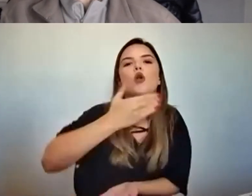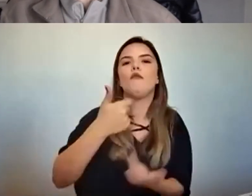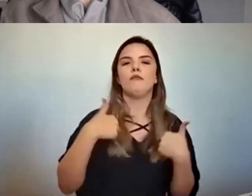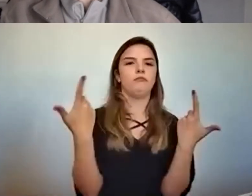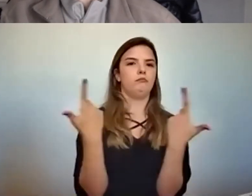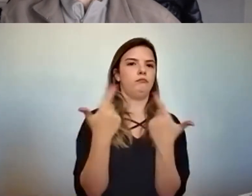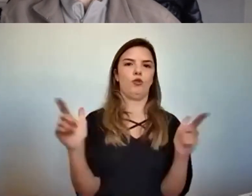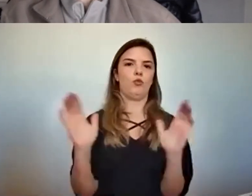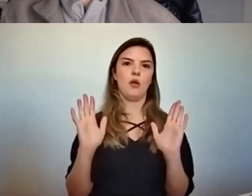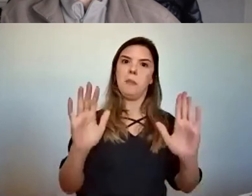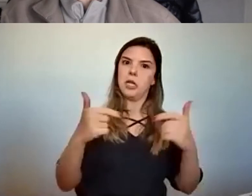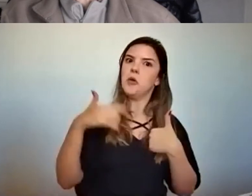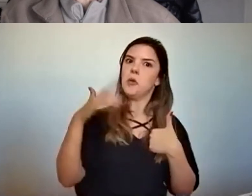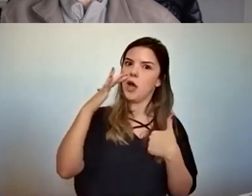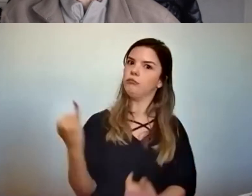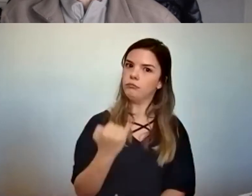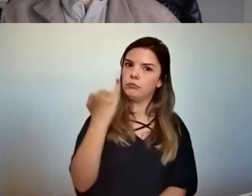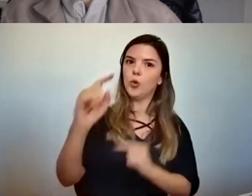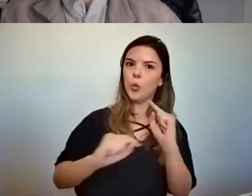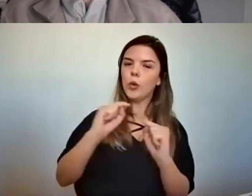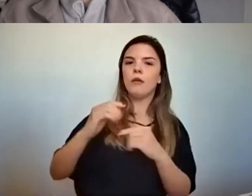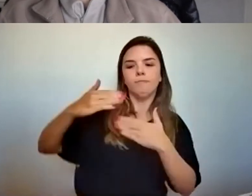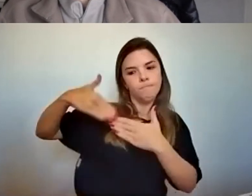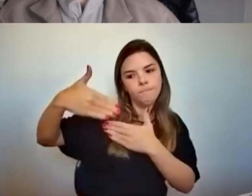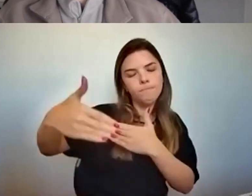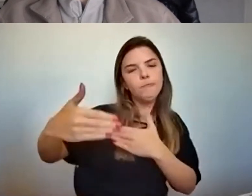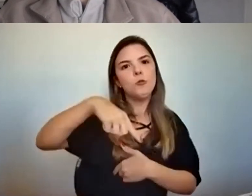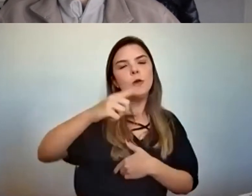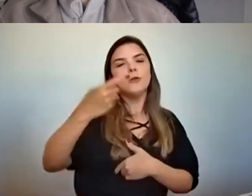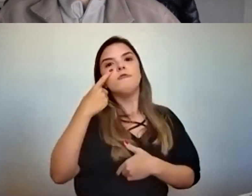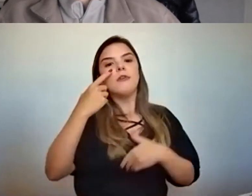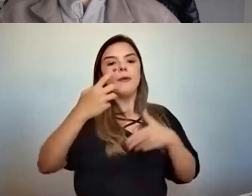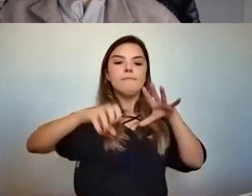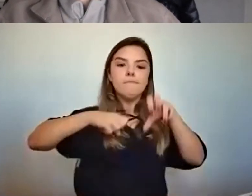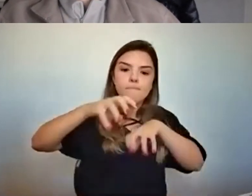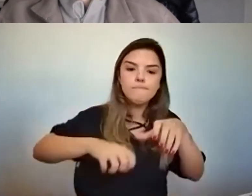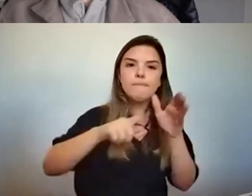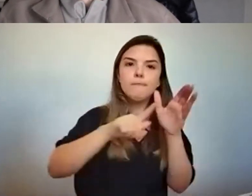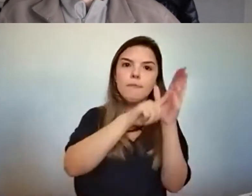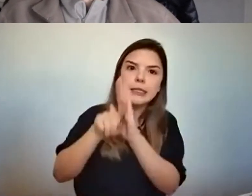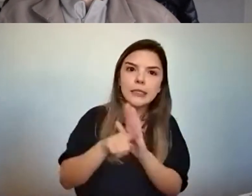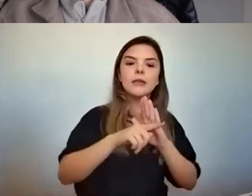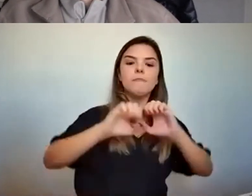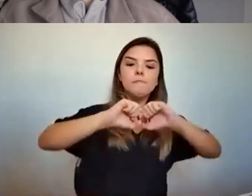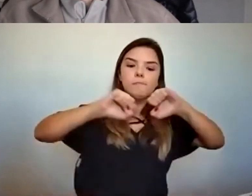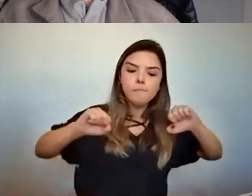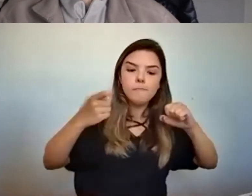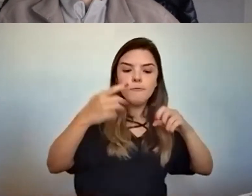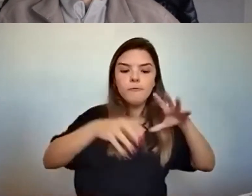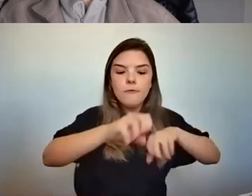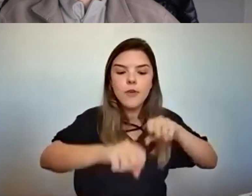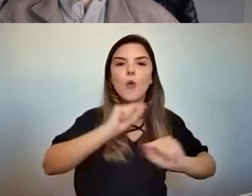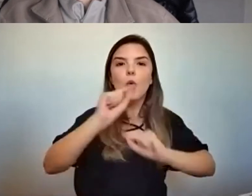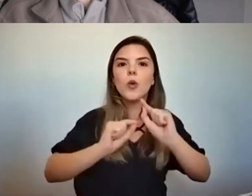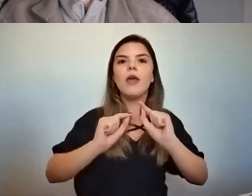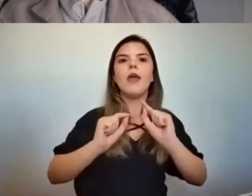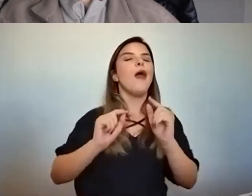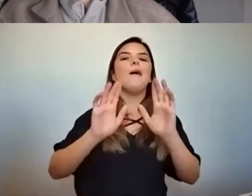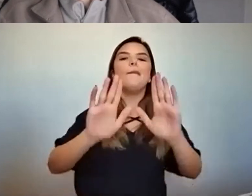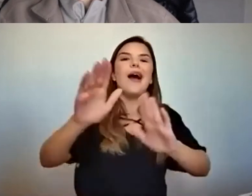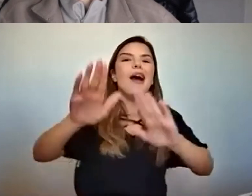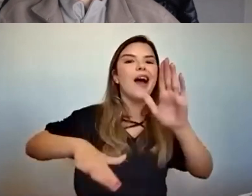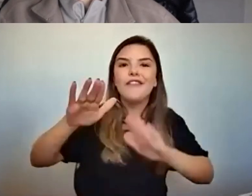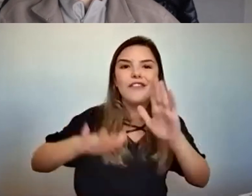more evidence and really like to explore things, knowing that empirical research will not necessarily give me the answer.